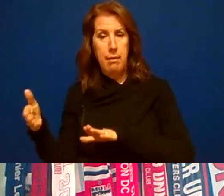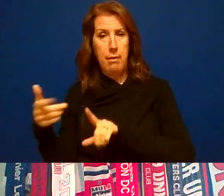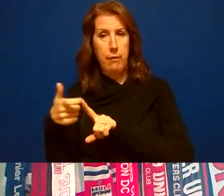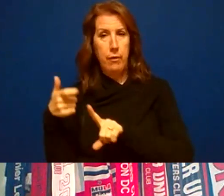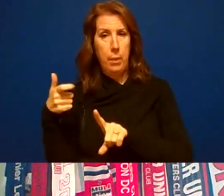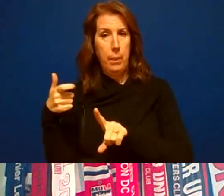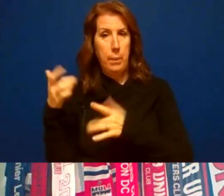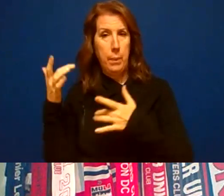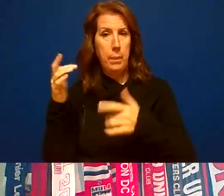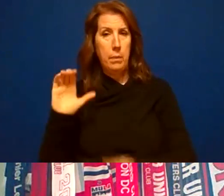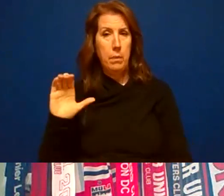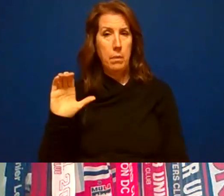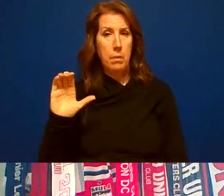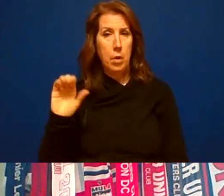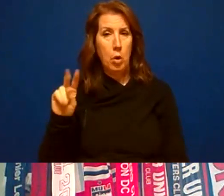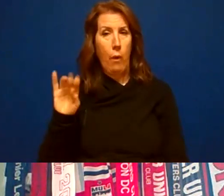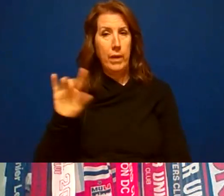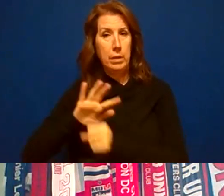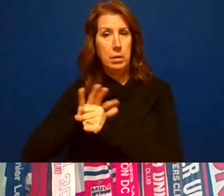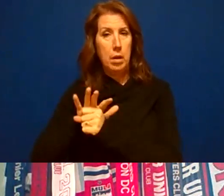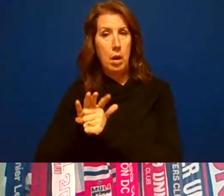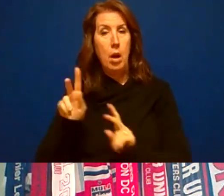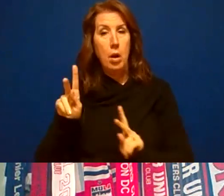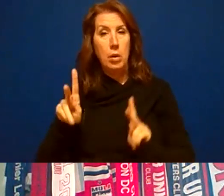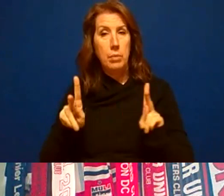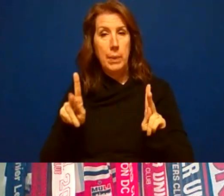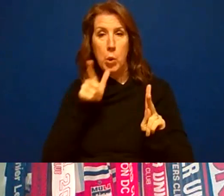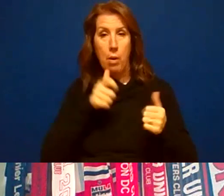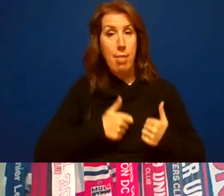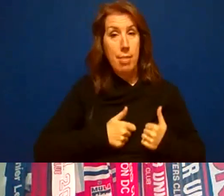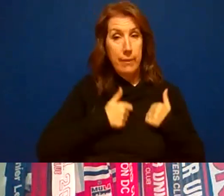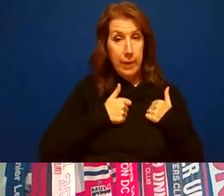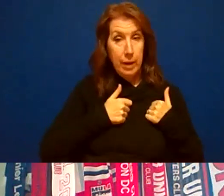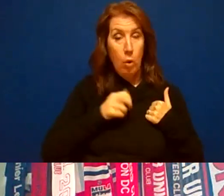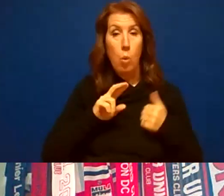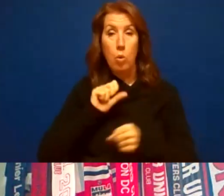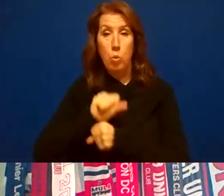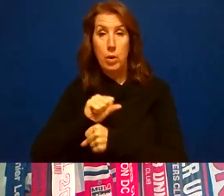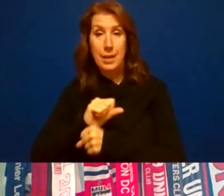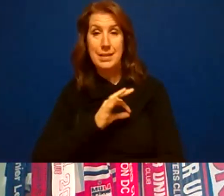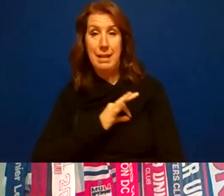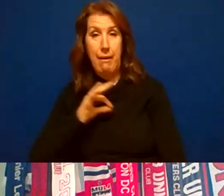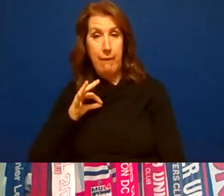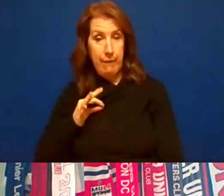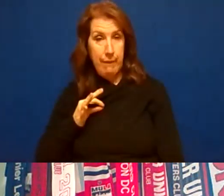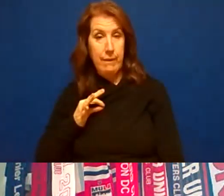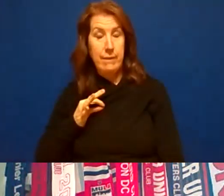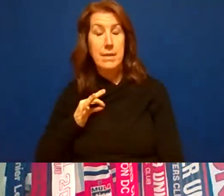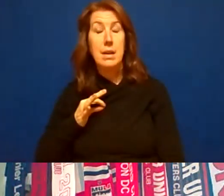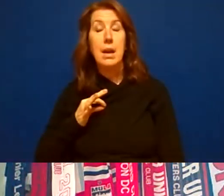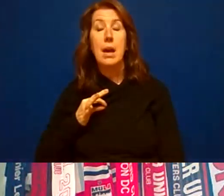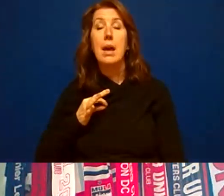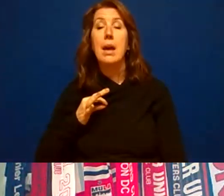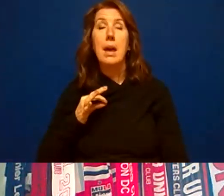are people who are either living as residents or working as staff in congregate care facilities of